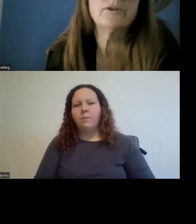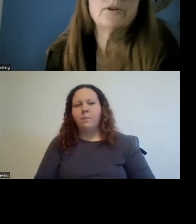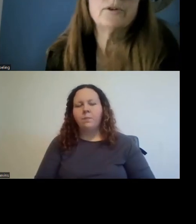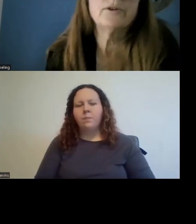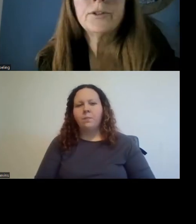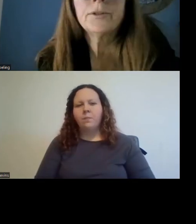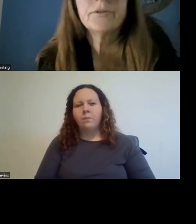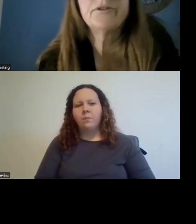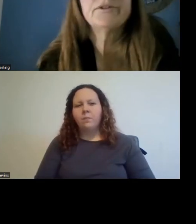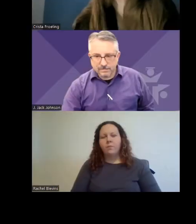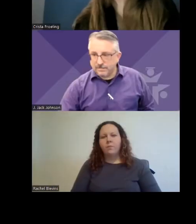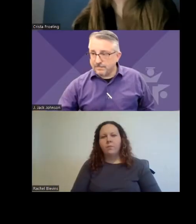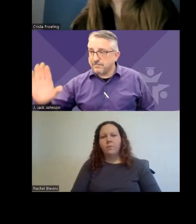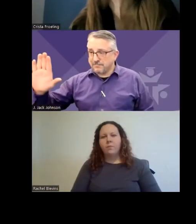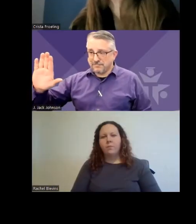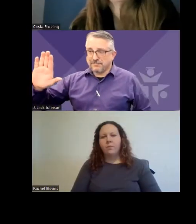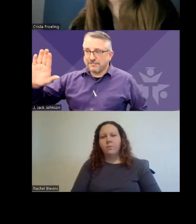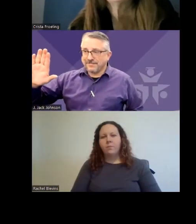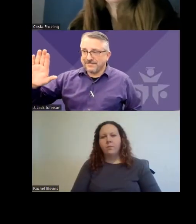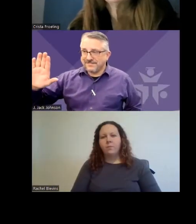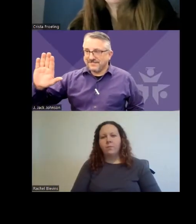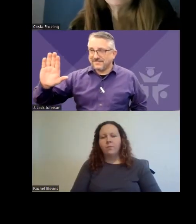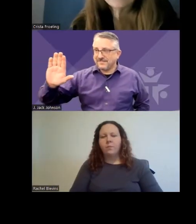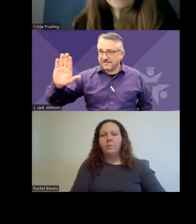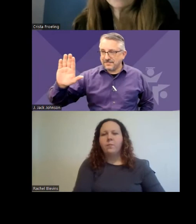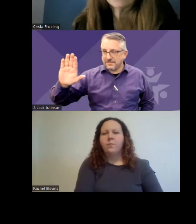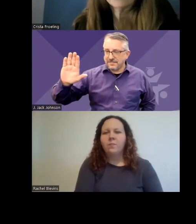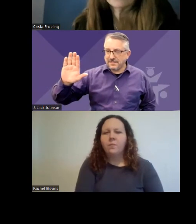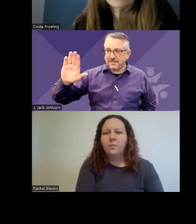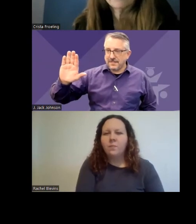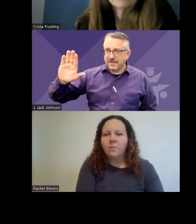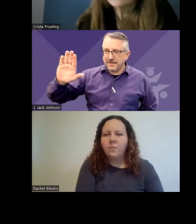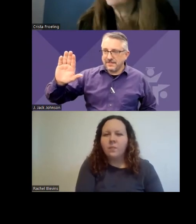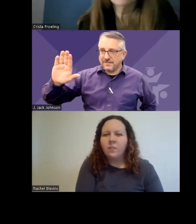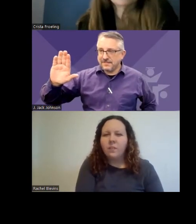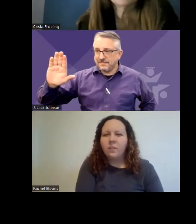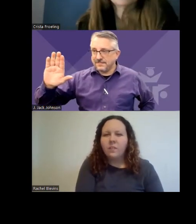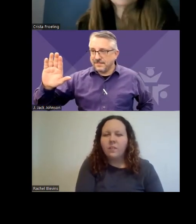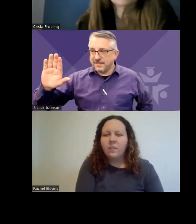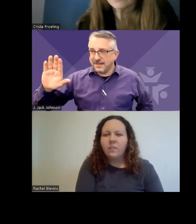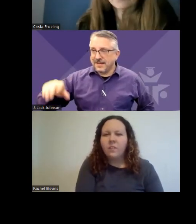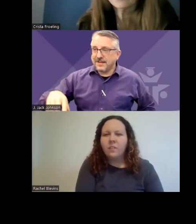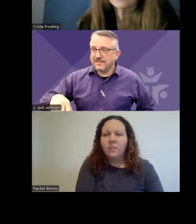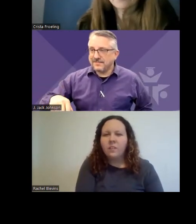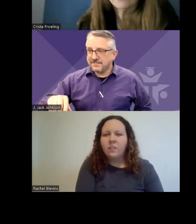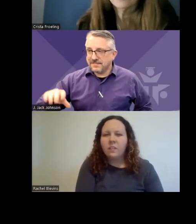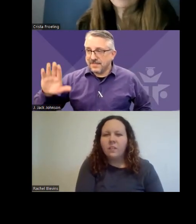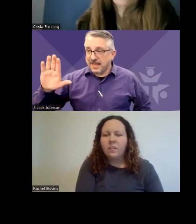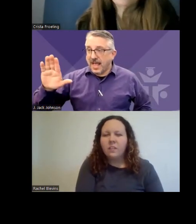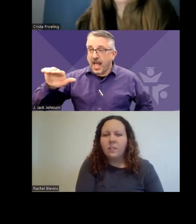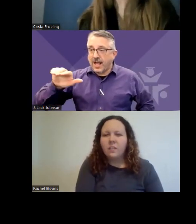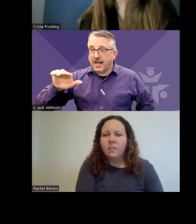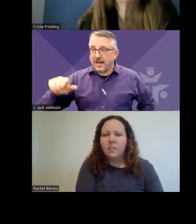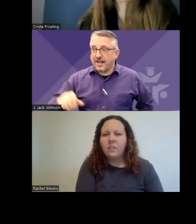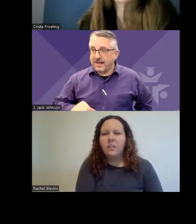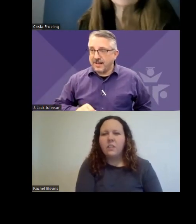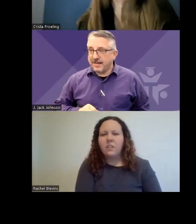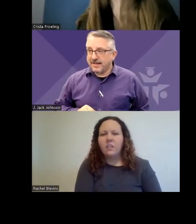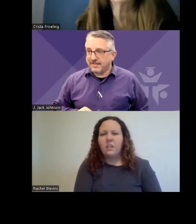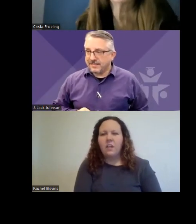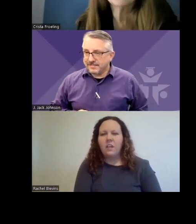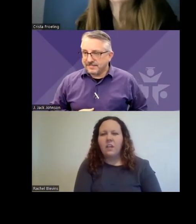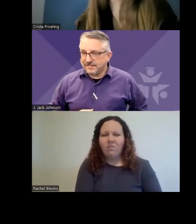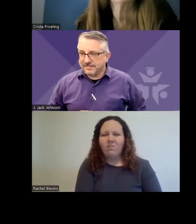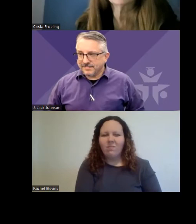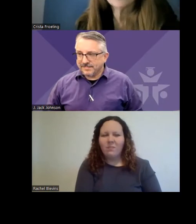So learning issues are due to decreased communication access, not learning disabilities. Academic success